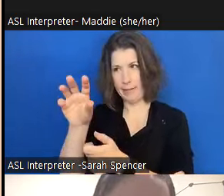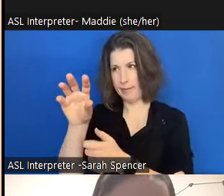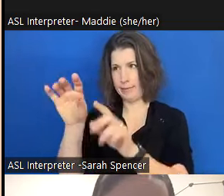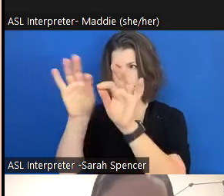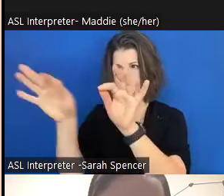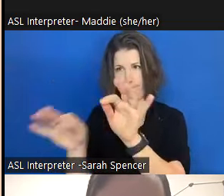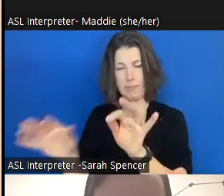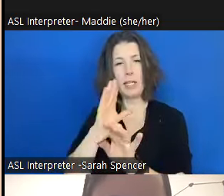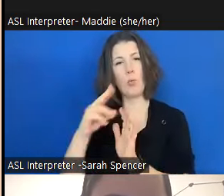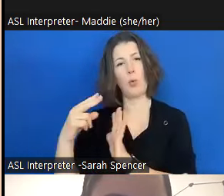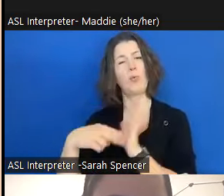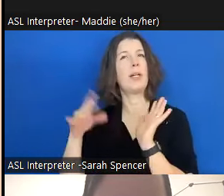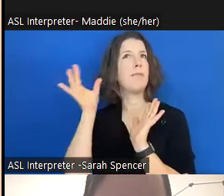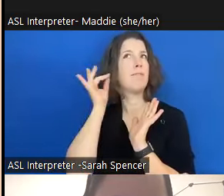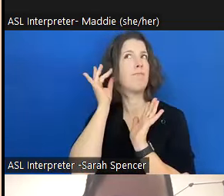for you.